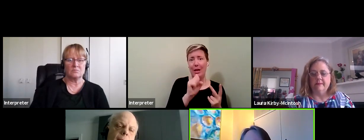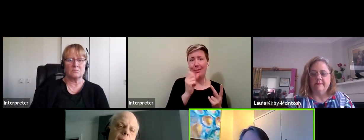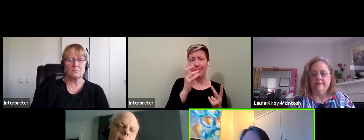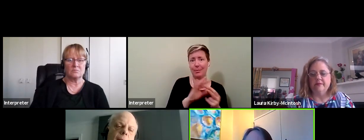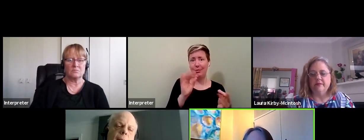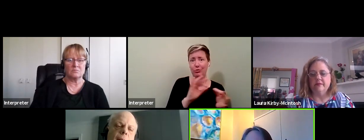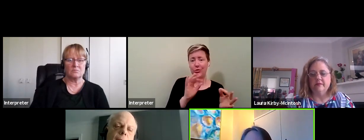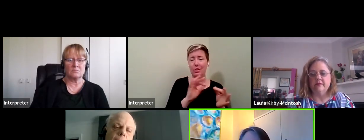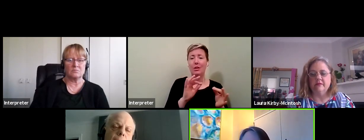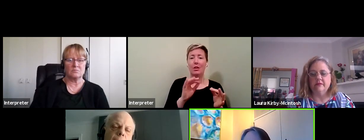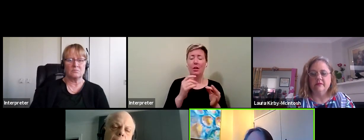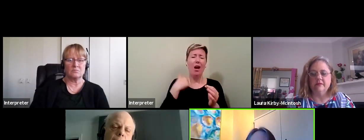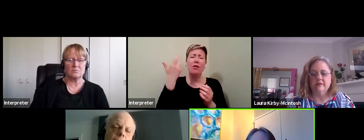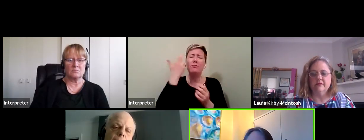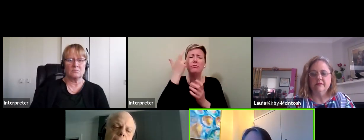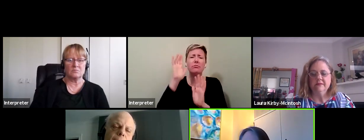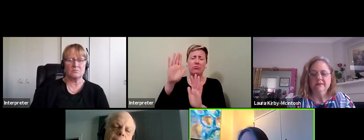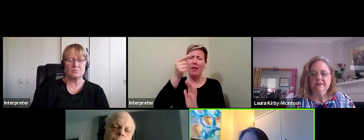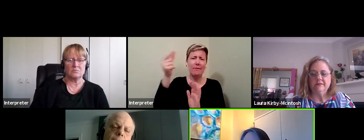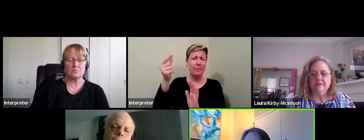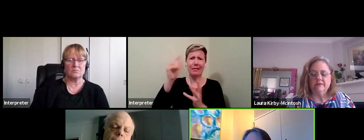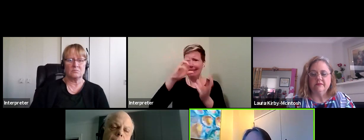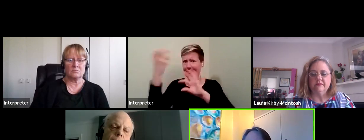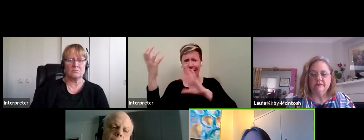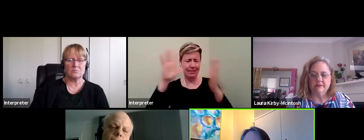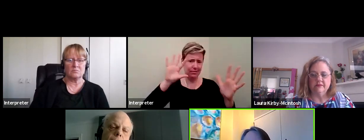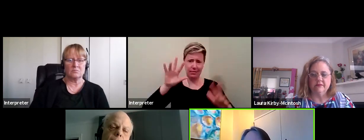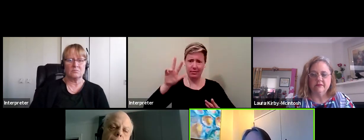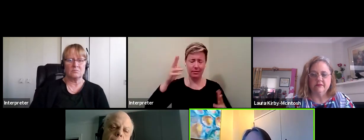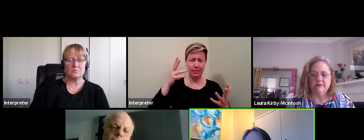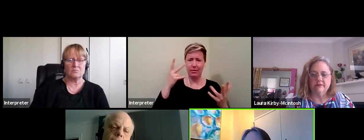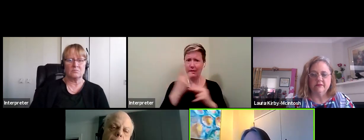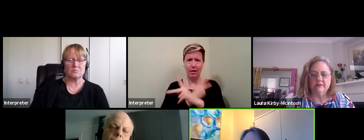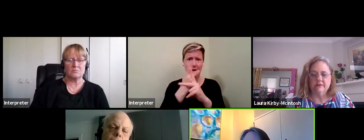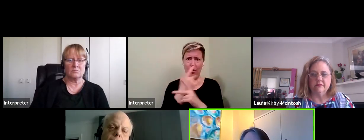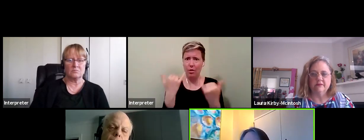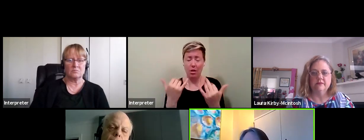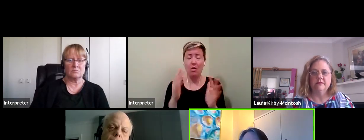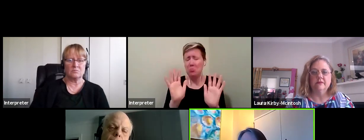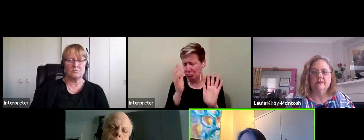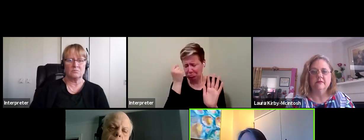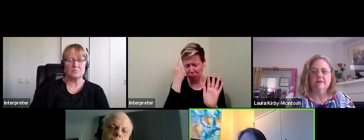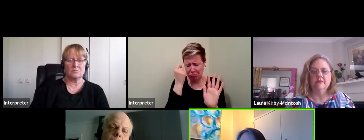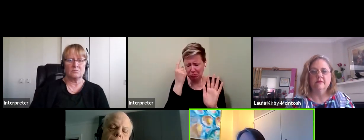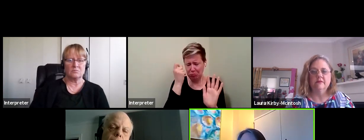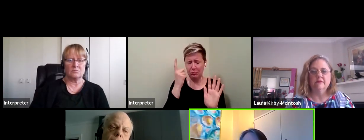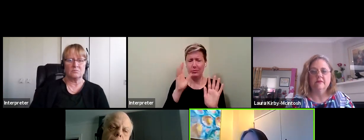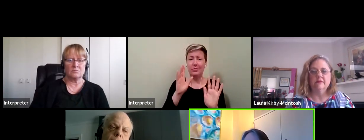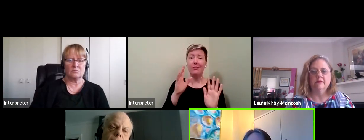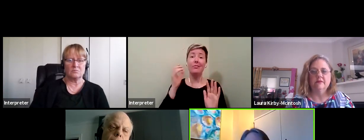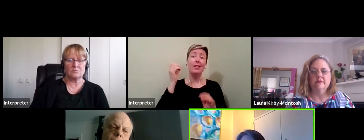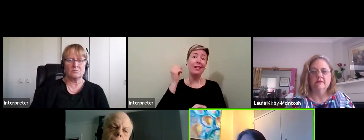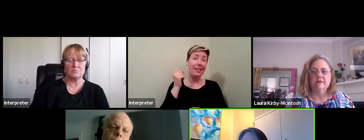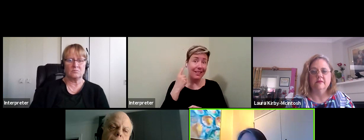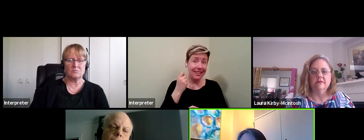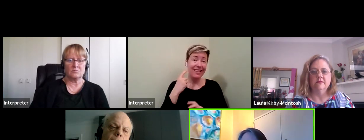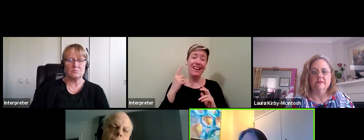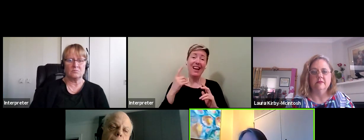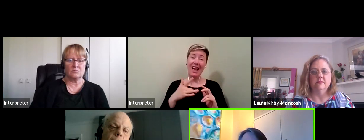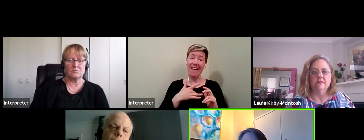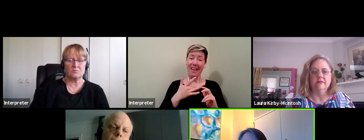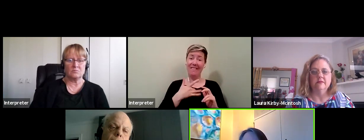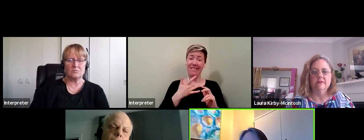the government is in crisis mode and everything is chaotic, but I do think there is something to be said for leaving 85%